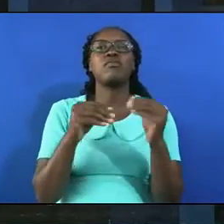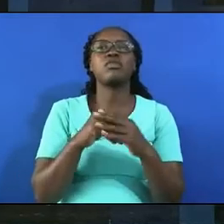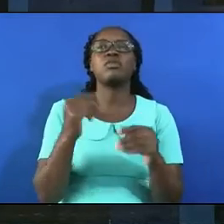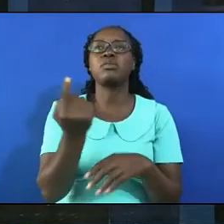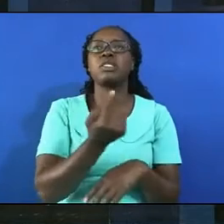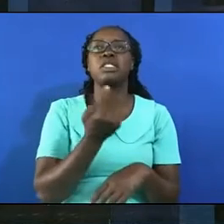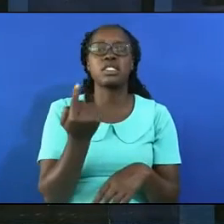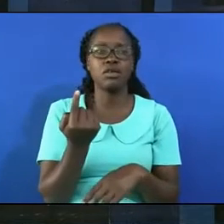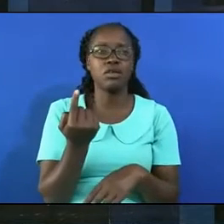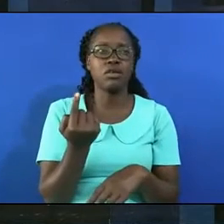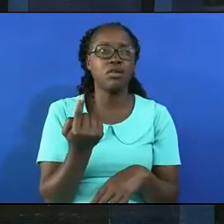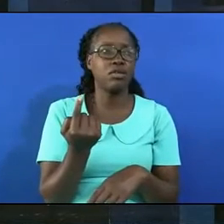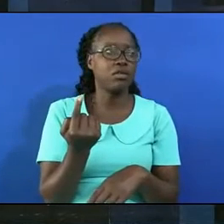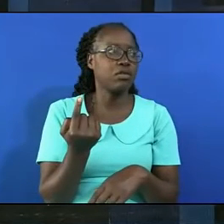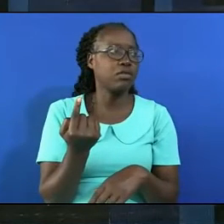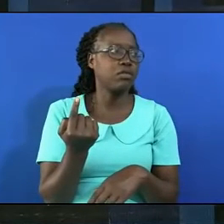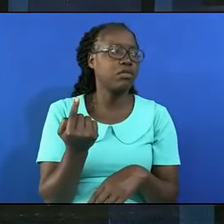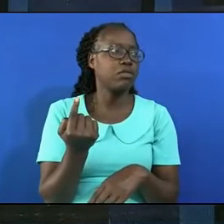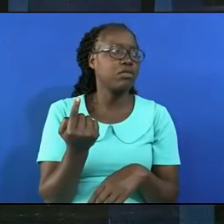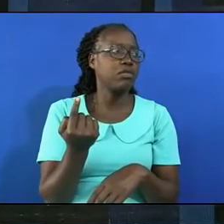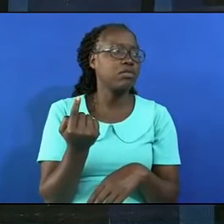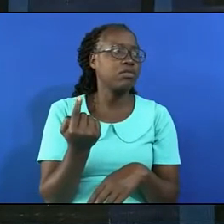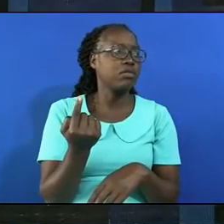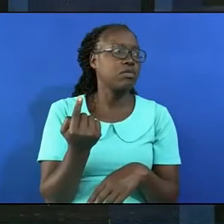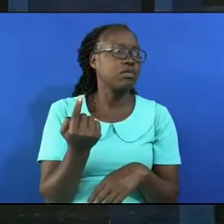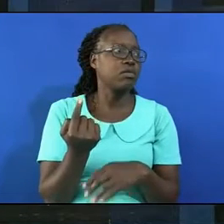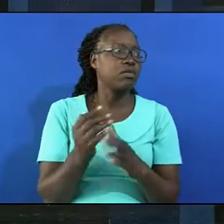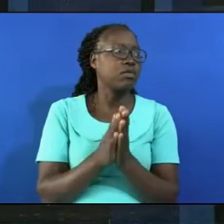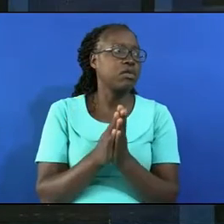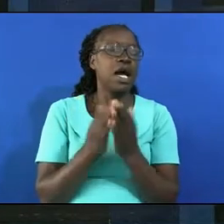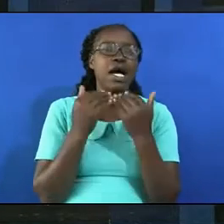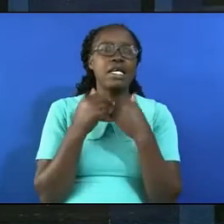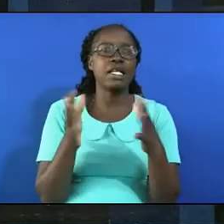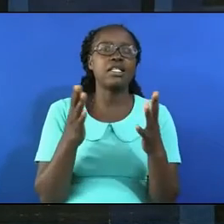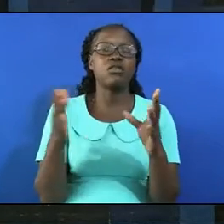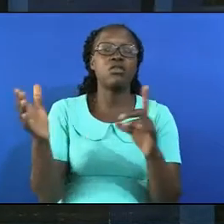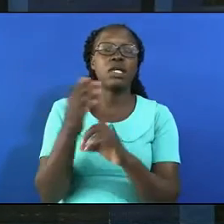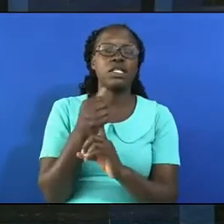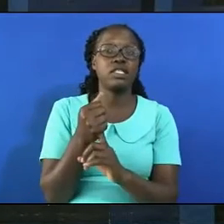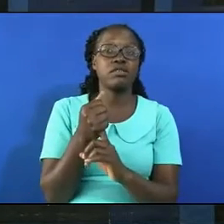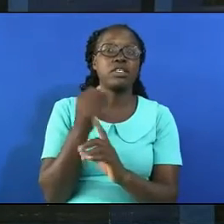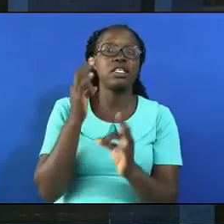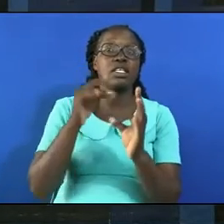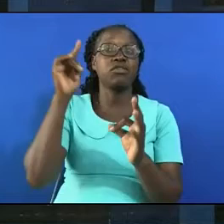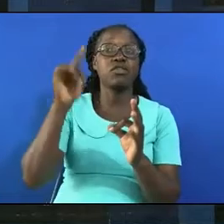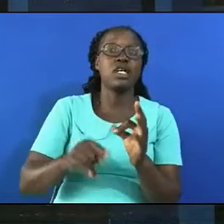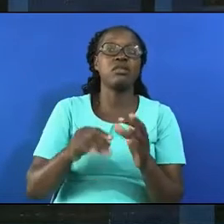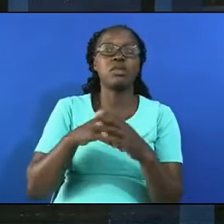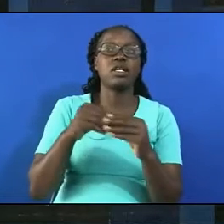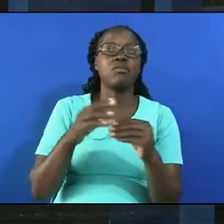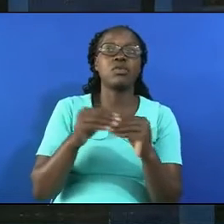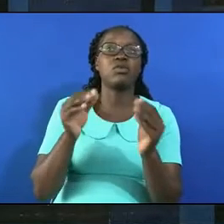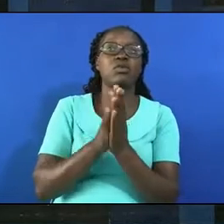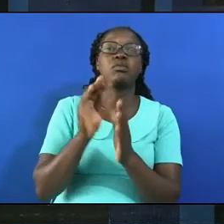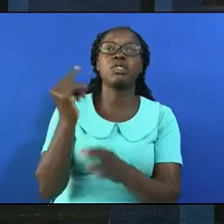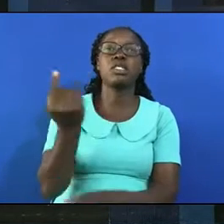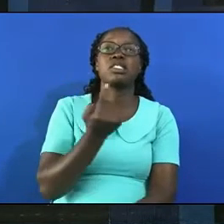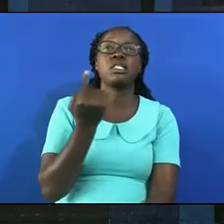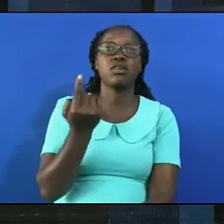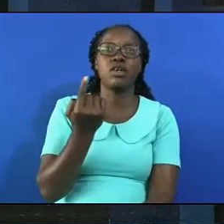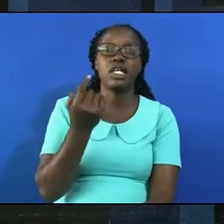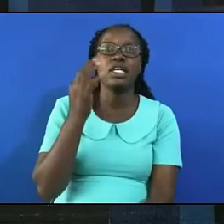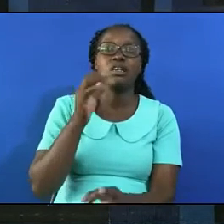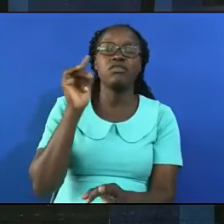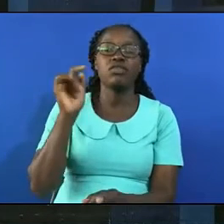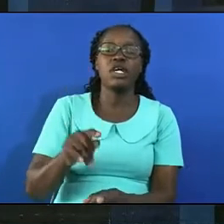being single. Nothing will be achieved If you cannot be comfortable with being single. If